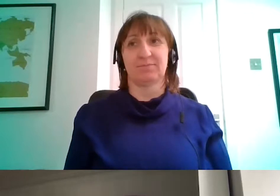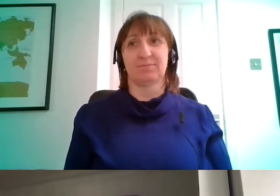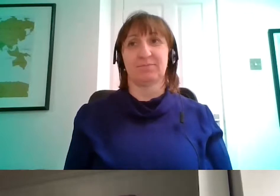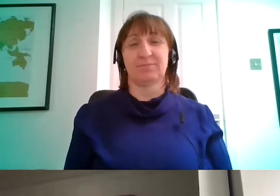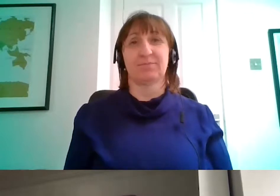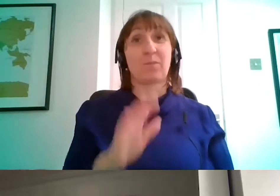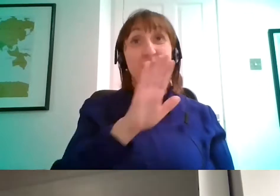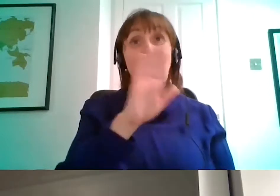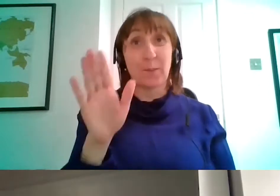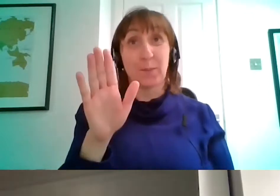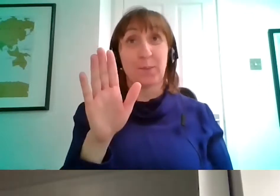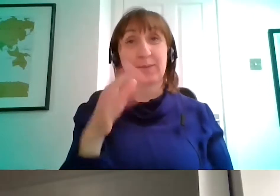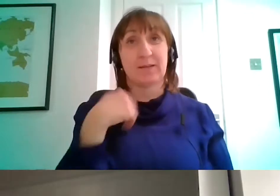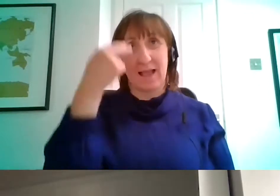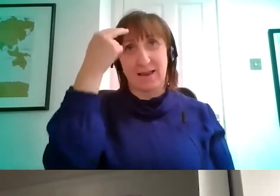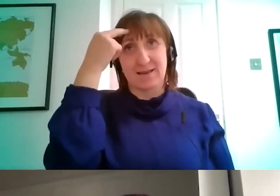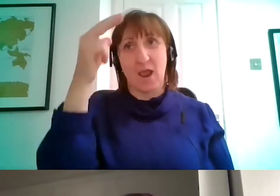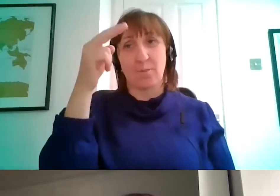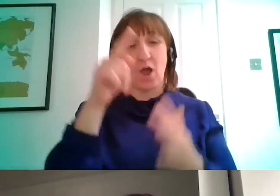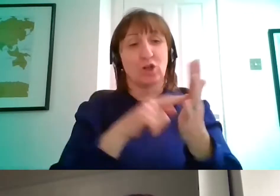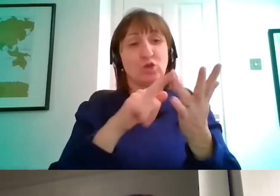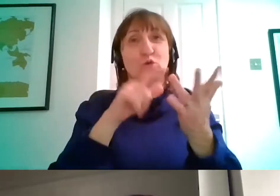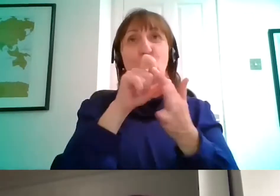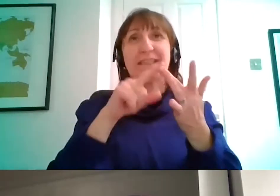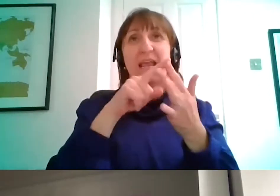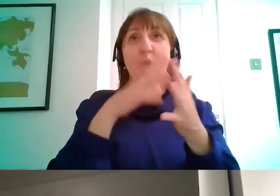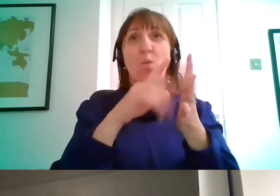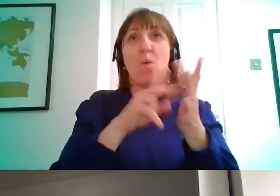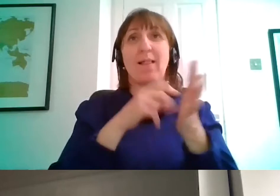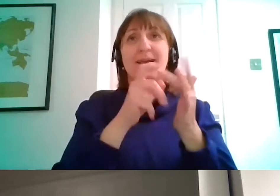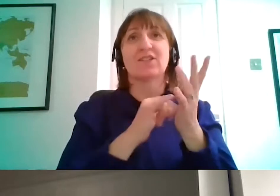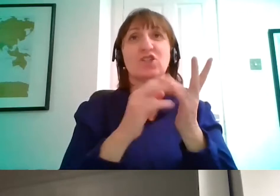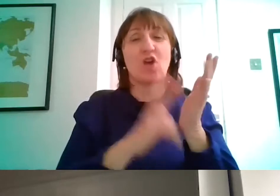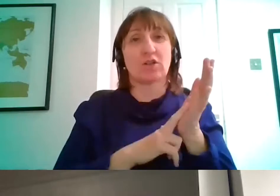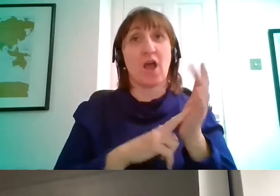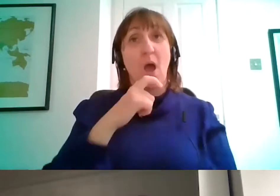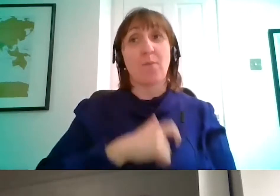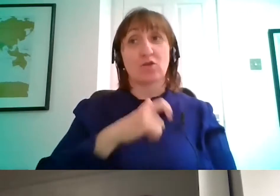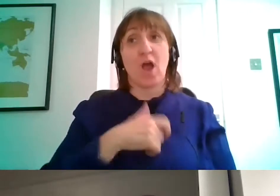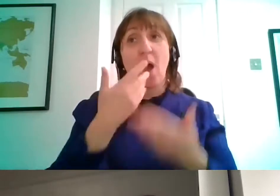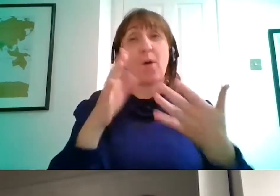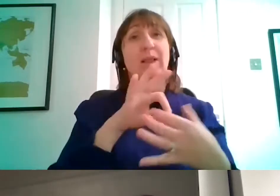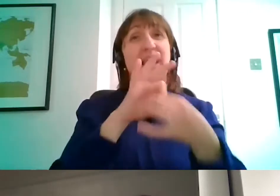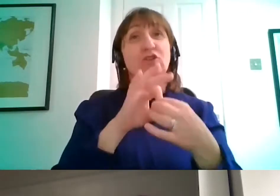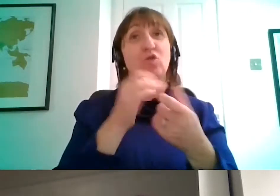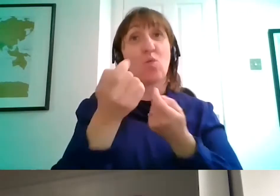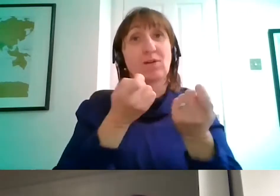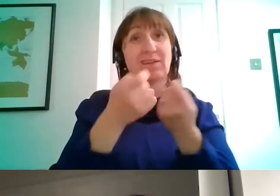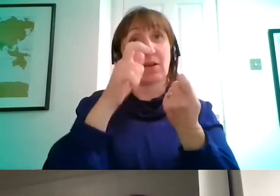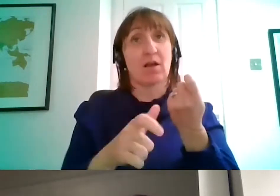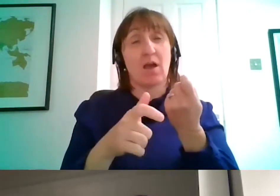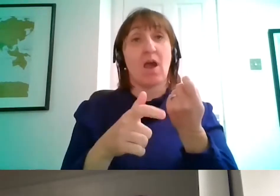Yes, hello. My name is Jodie Wilkinson, and my role is Public Engagement Coordinator at